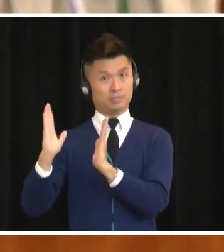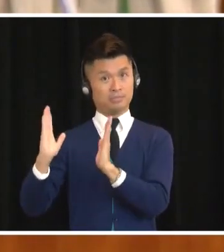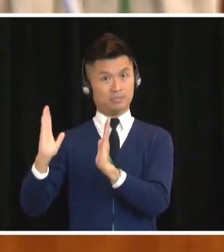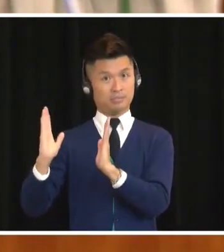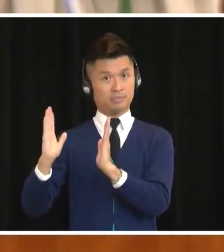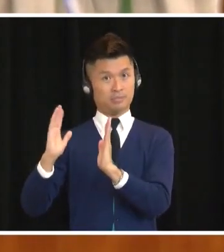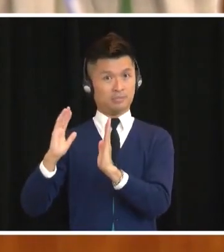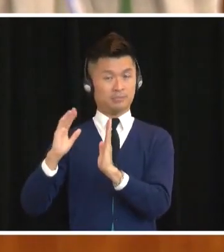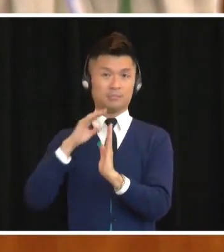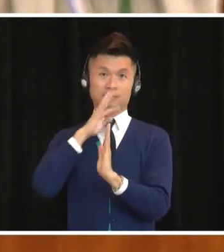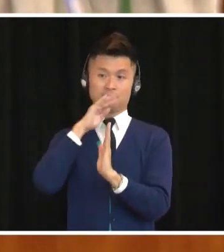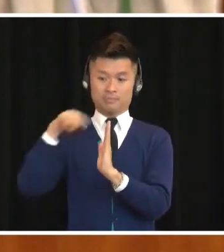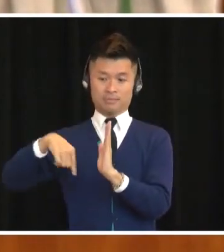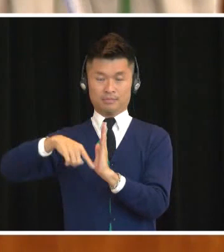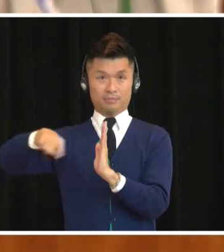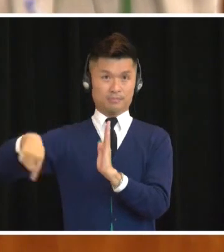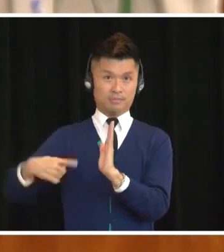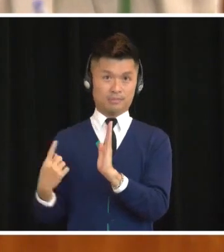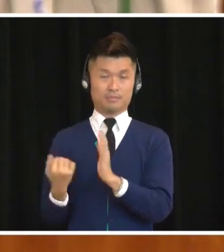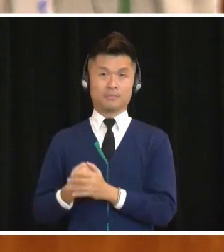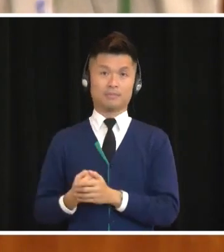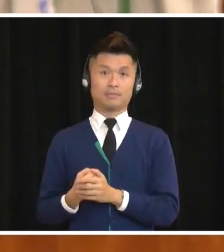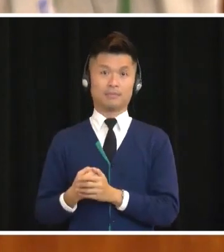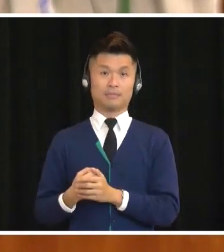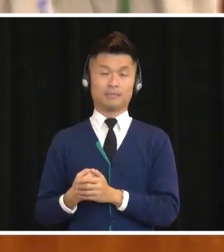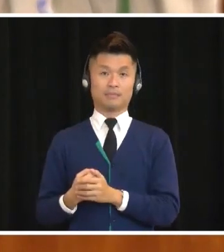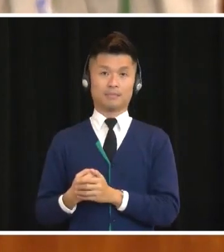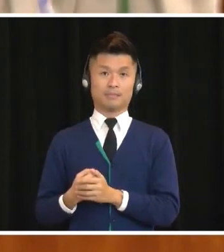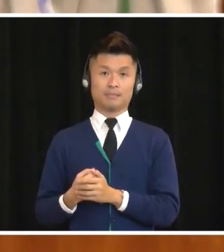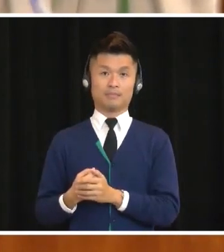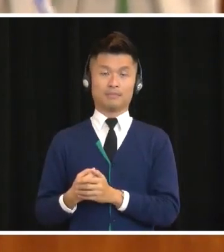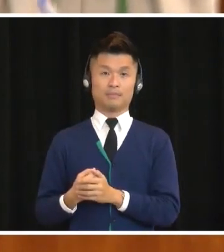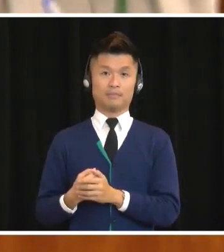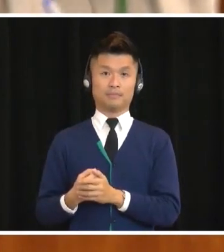dispositions. As for 7 to 12-year-olds,